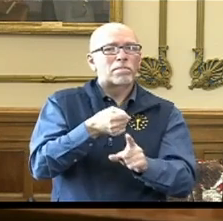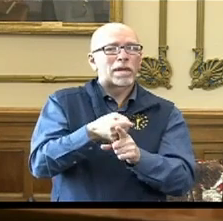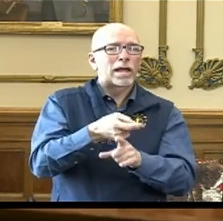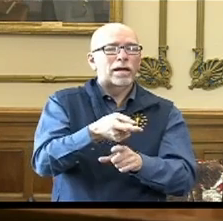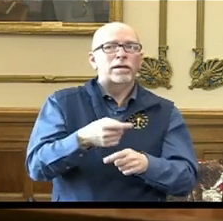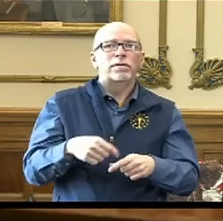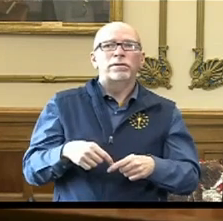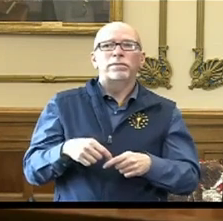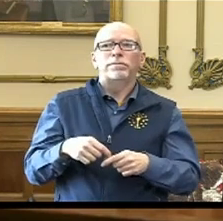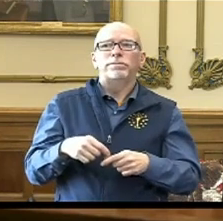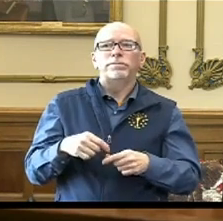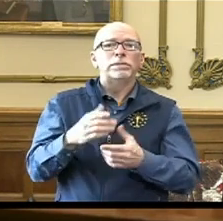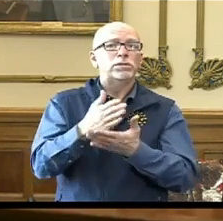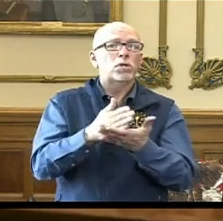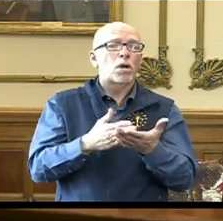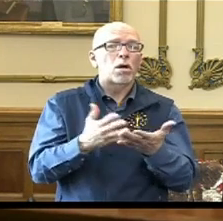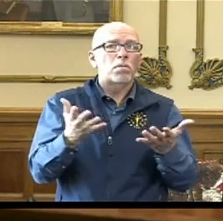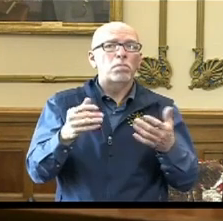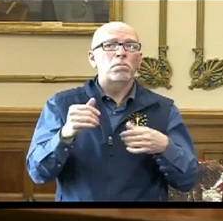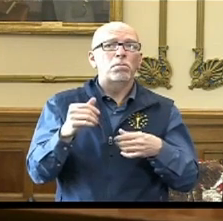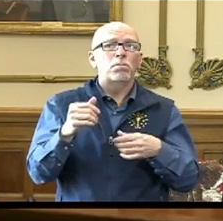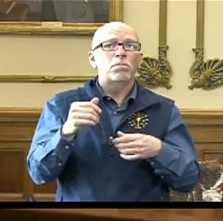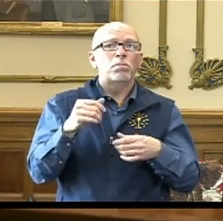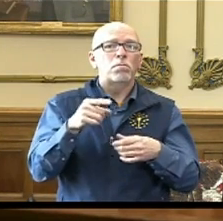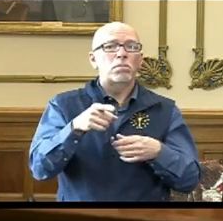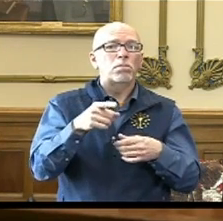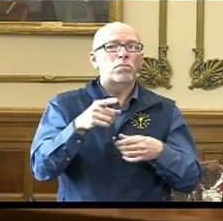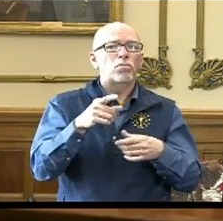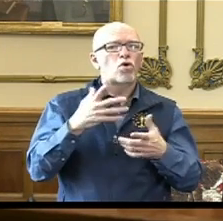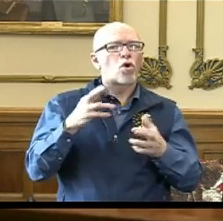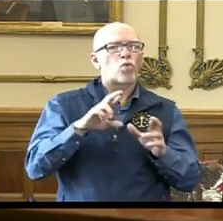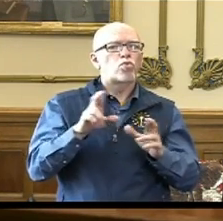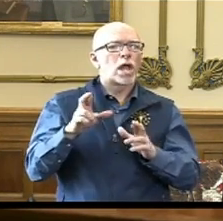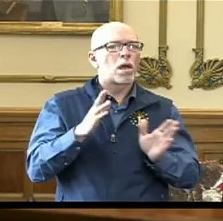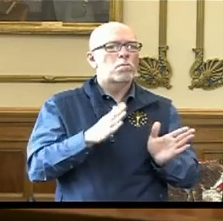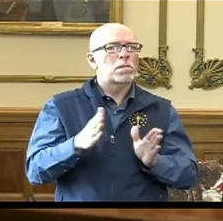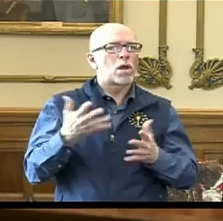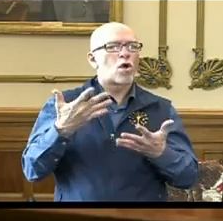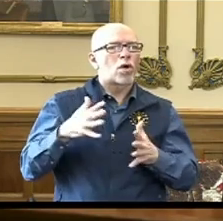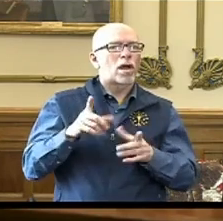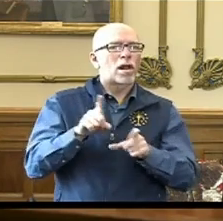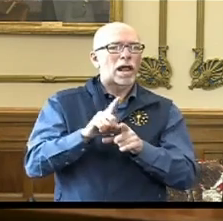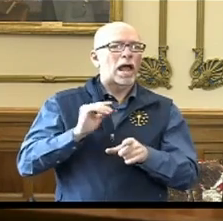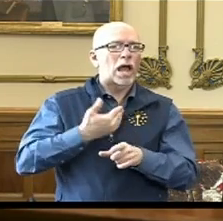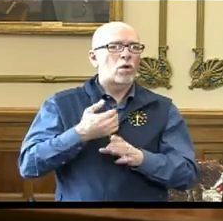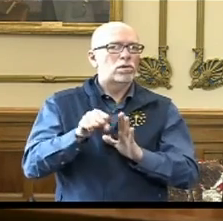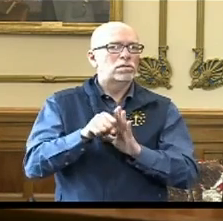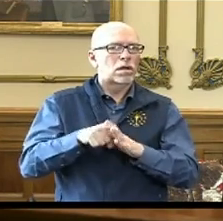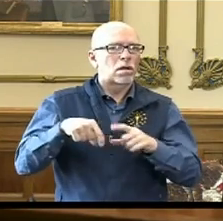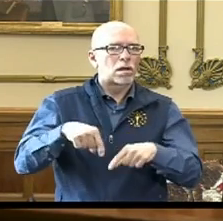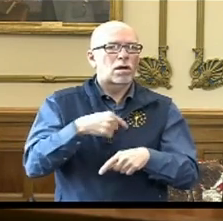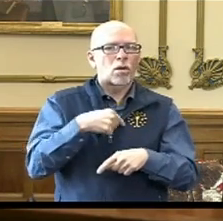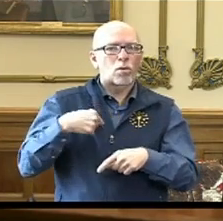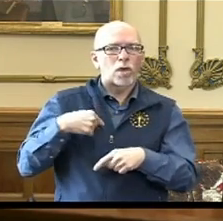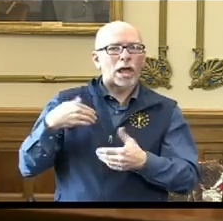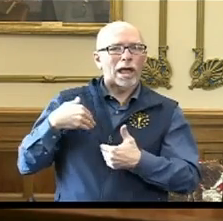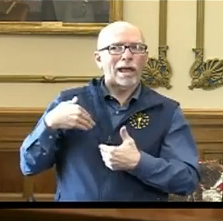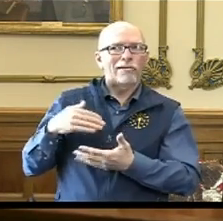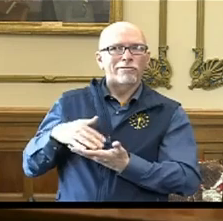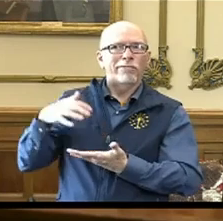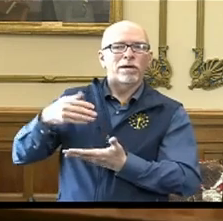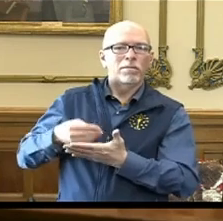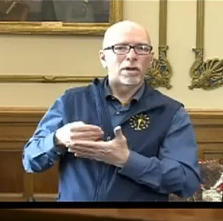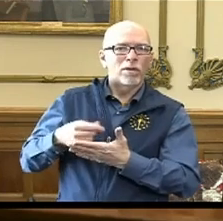Some, as I referred to earlier, were better prepared for it, even in a state like ours, where we rank in the